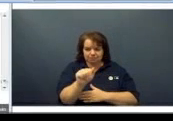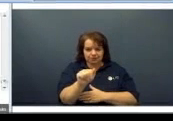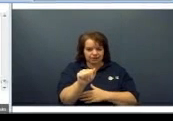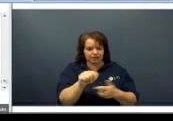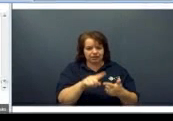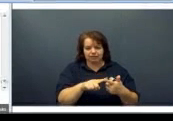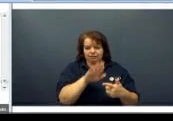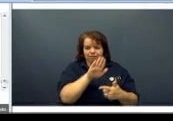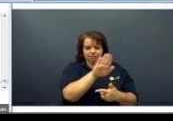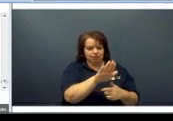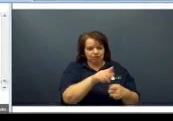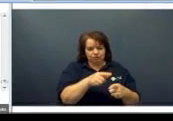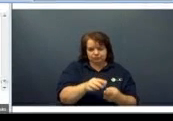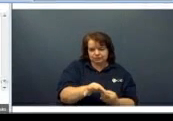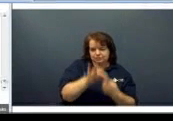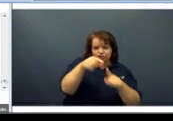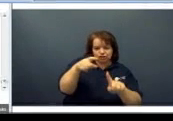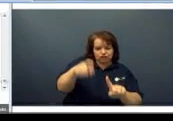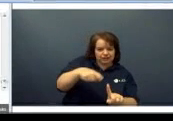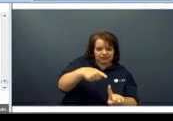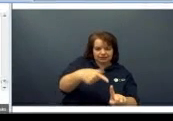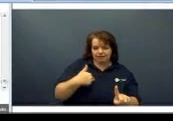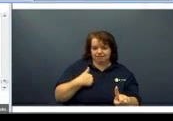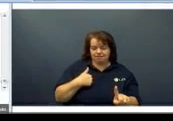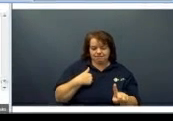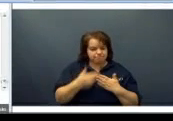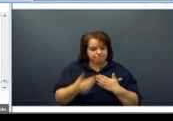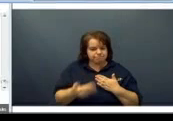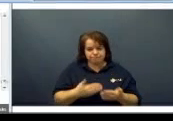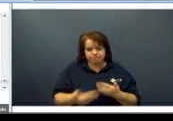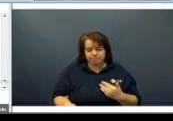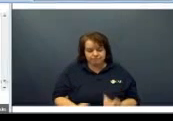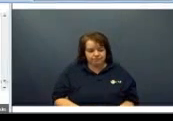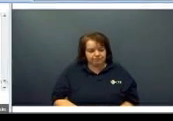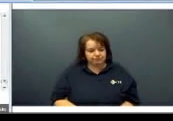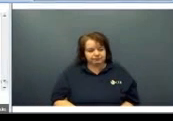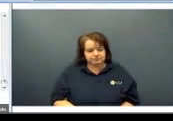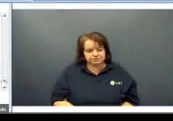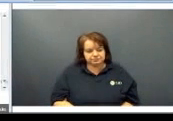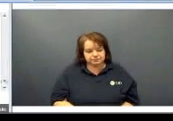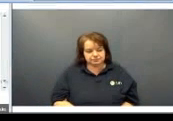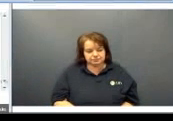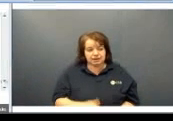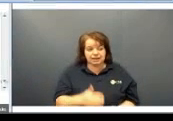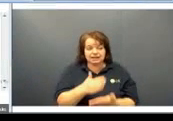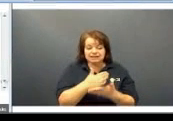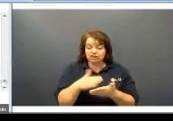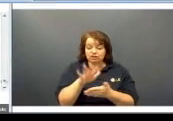of their disability or what other special needs that they may have.